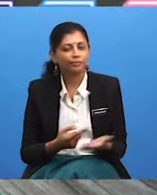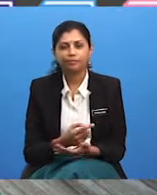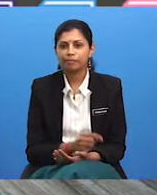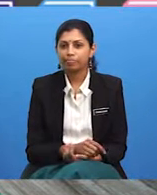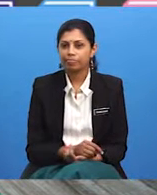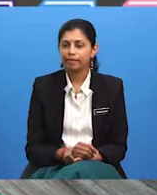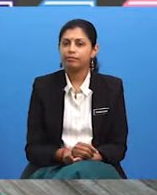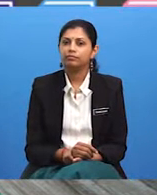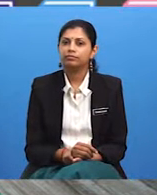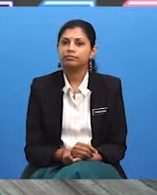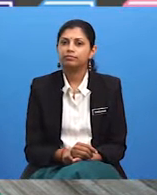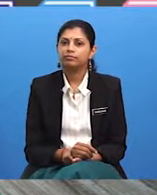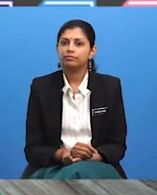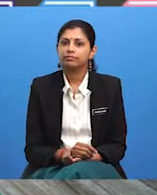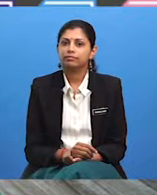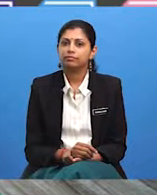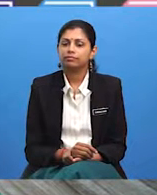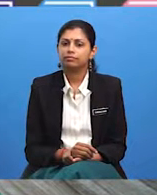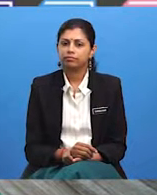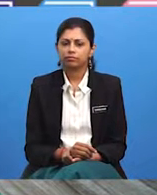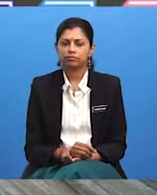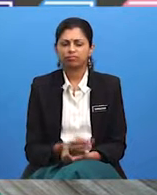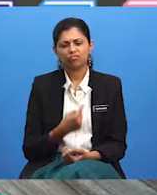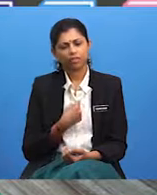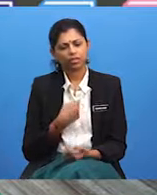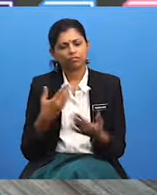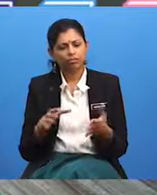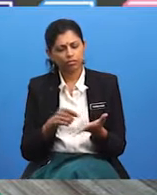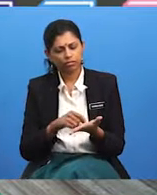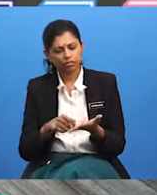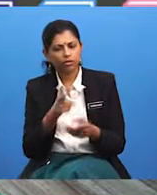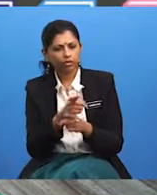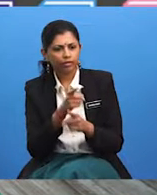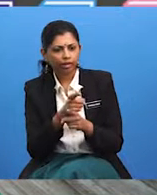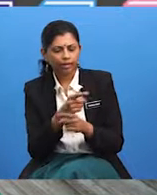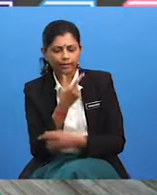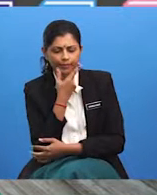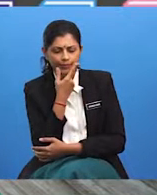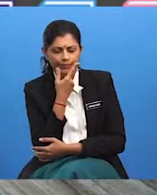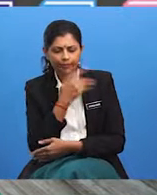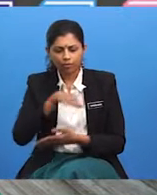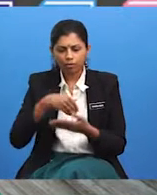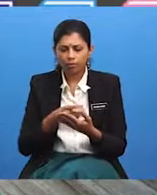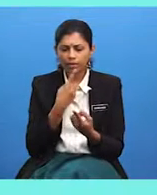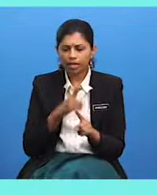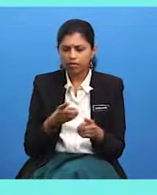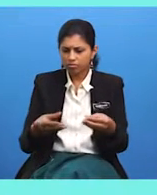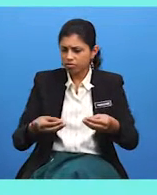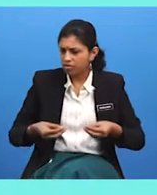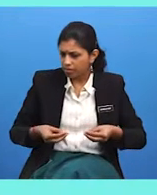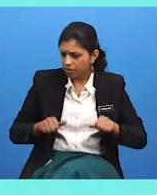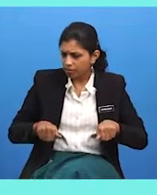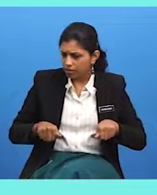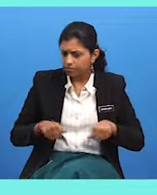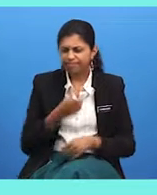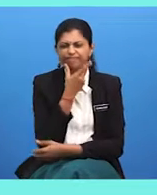Have I given all the answers correctly? Are all my answers acceptable?